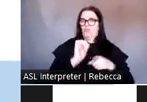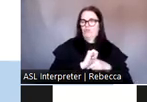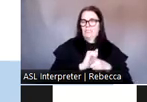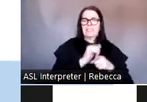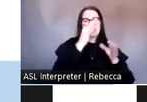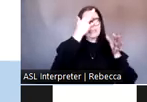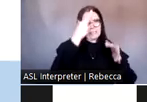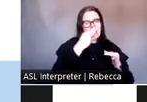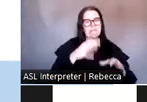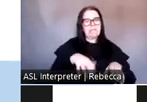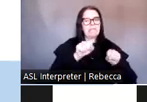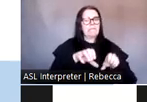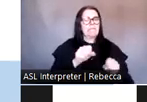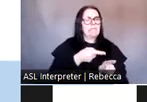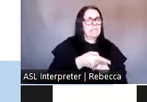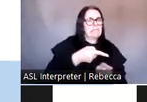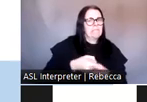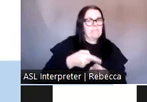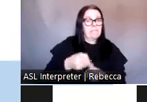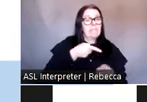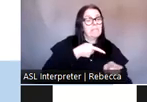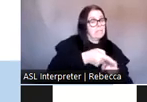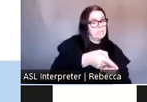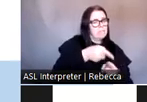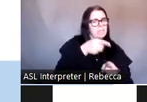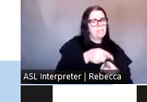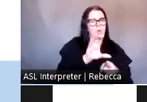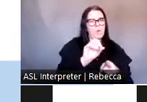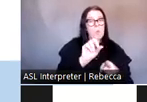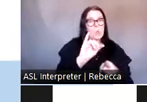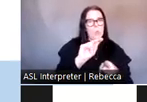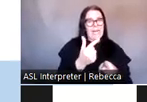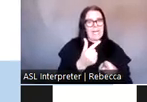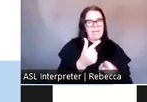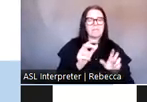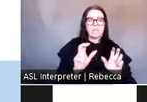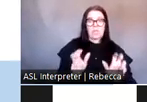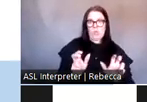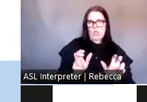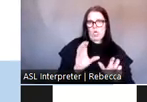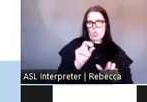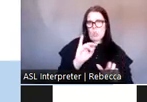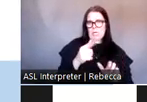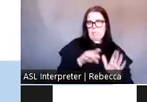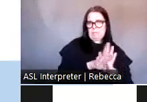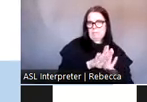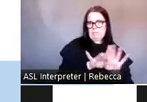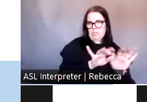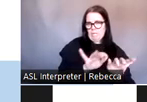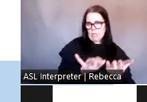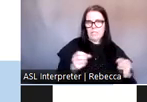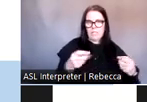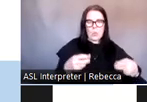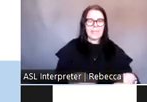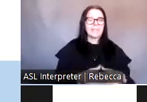take a micro-credential in coding, as in computer coding. So one of his quotes from